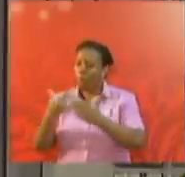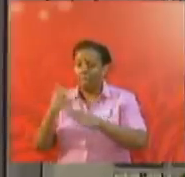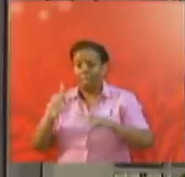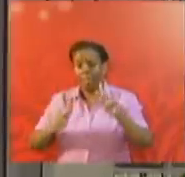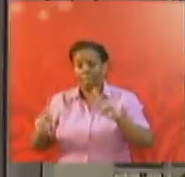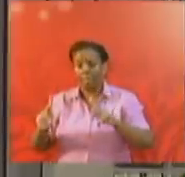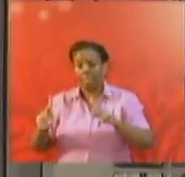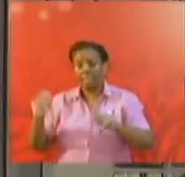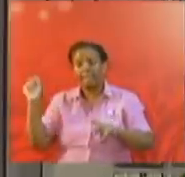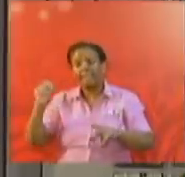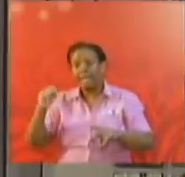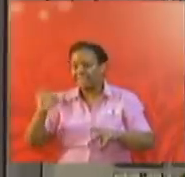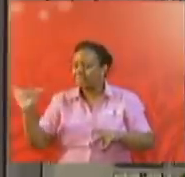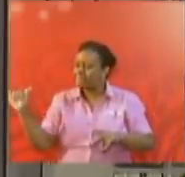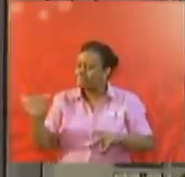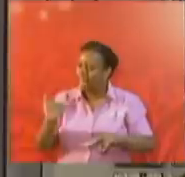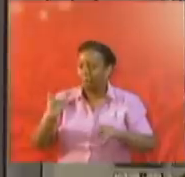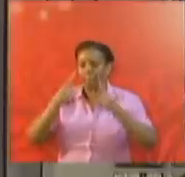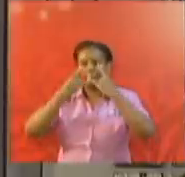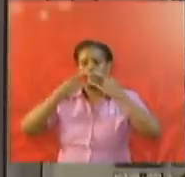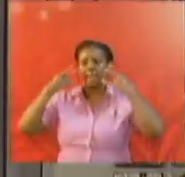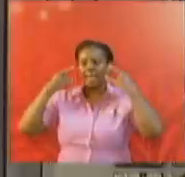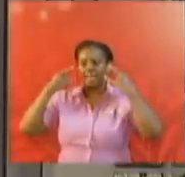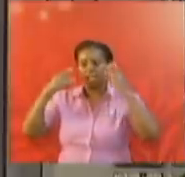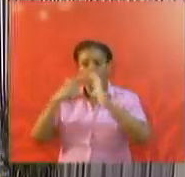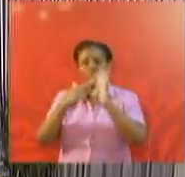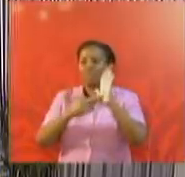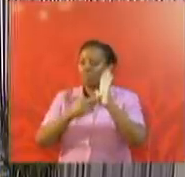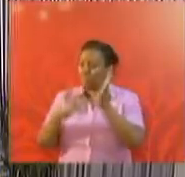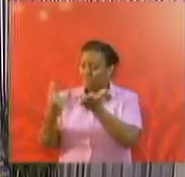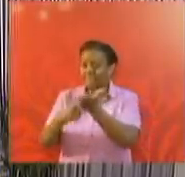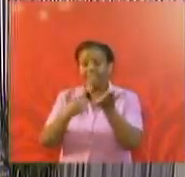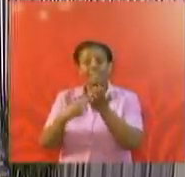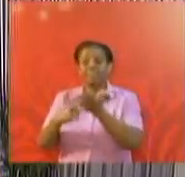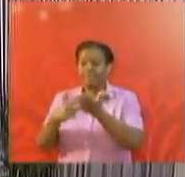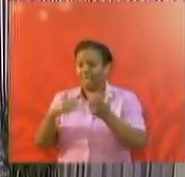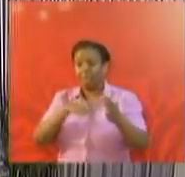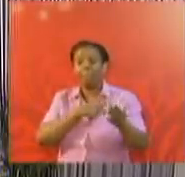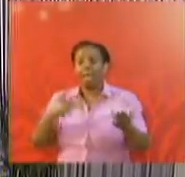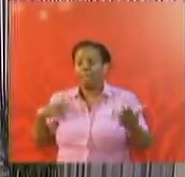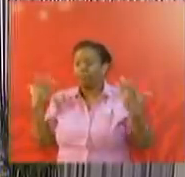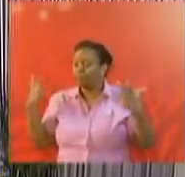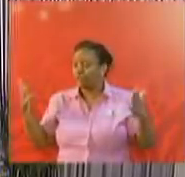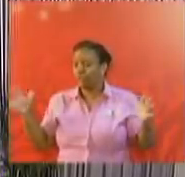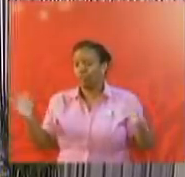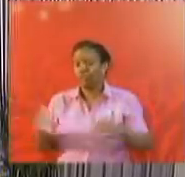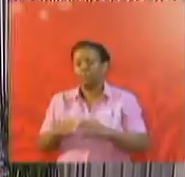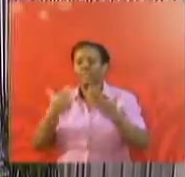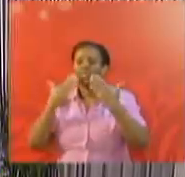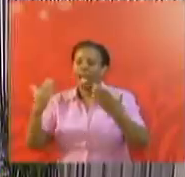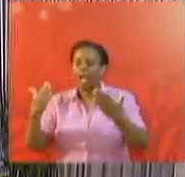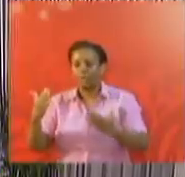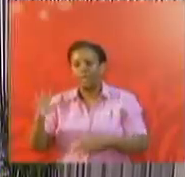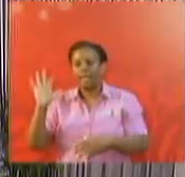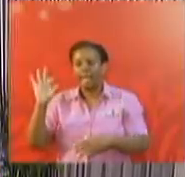mask legislation, will be debated. Thank you very much, Priya. Thank you very much, Minister. And now 98.1,